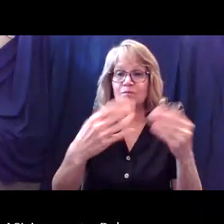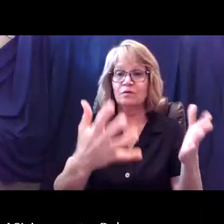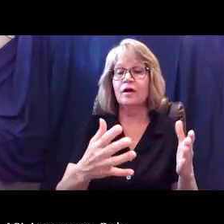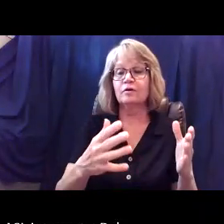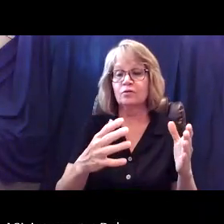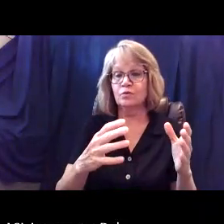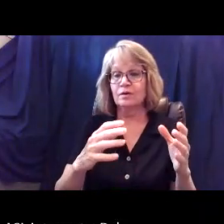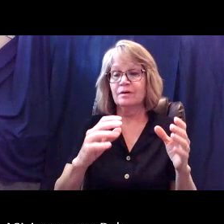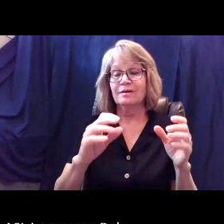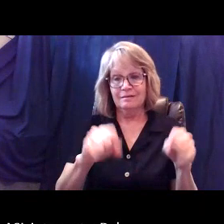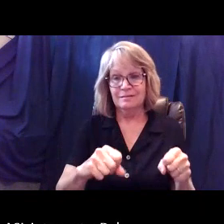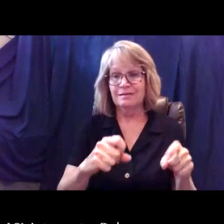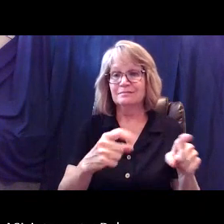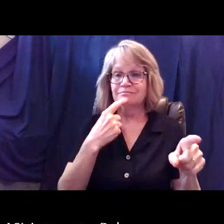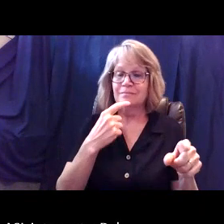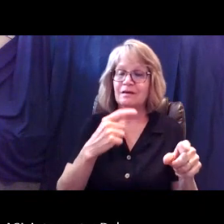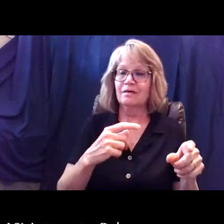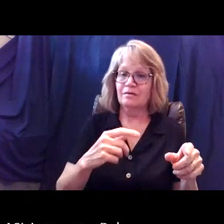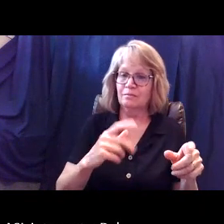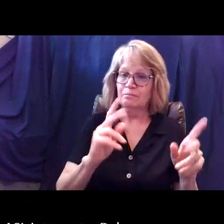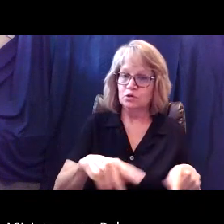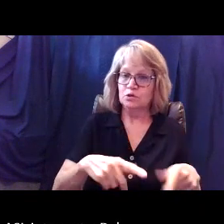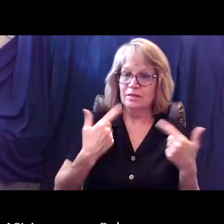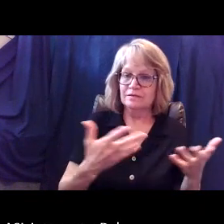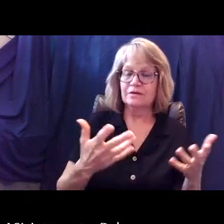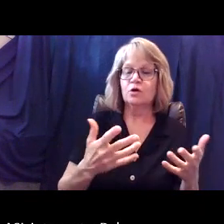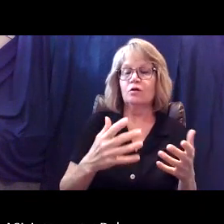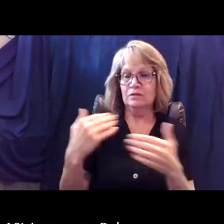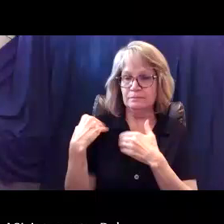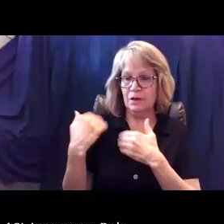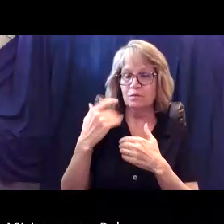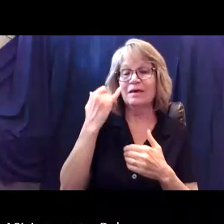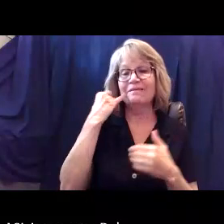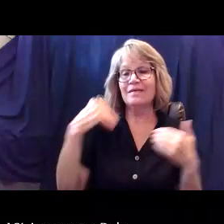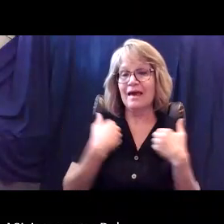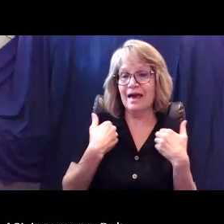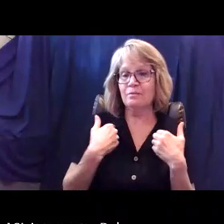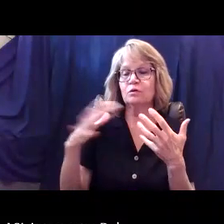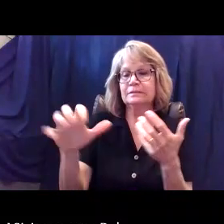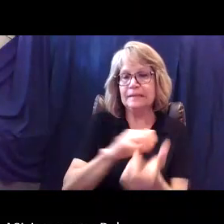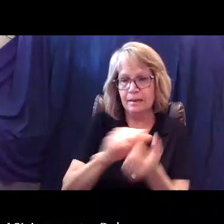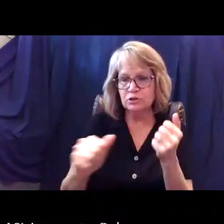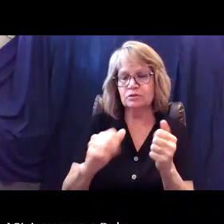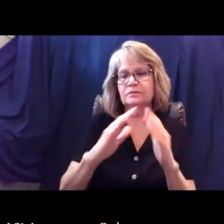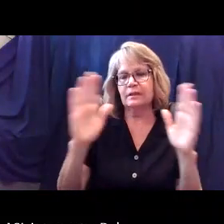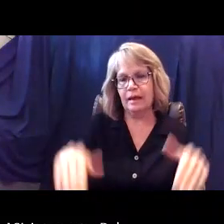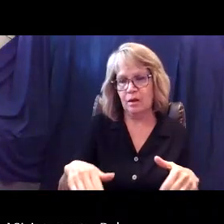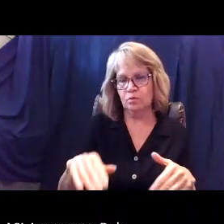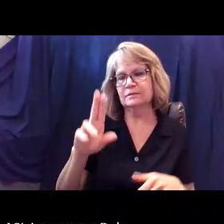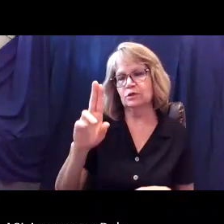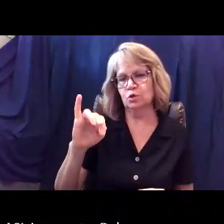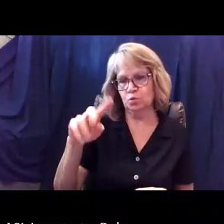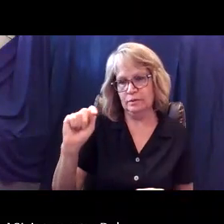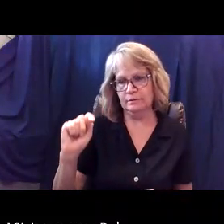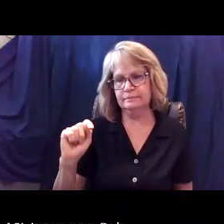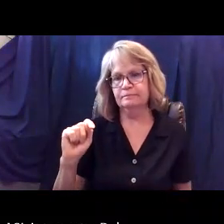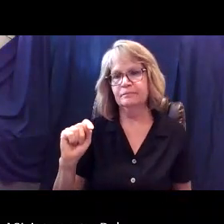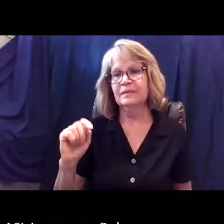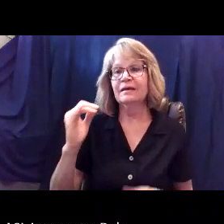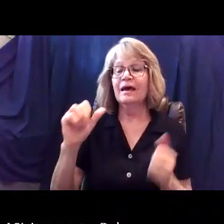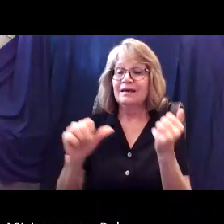hold a tenant responsible if an animal causes physical damage to the housing unit. So an assistance animal is